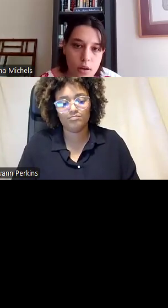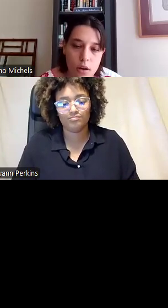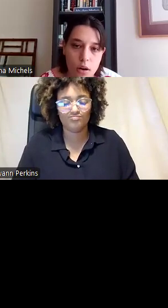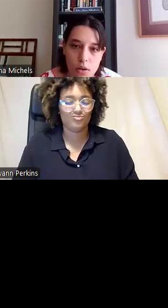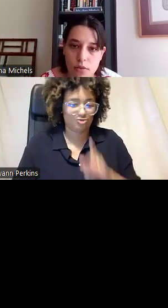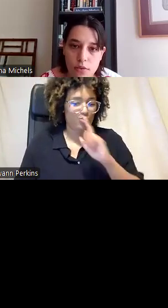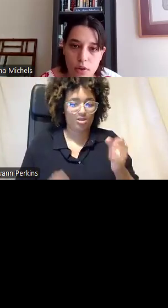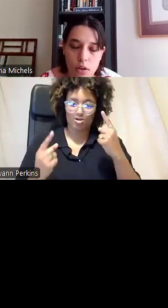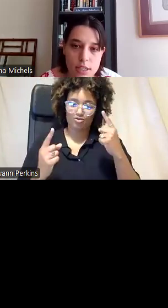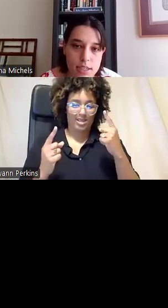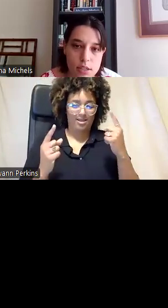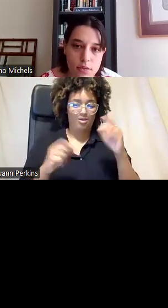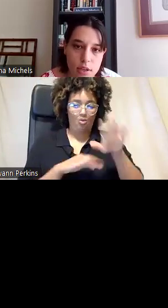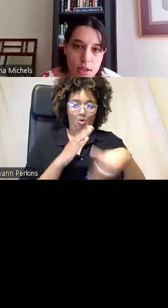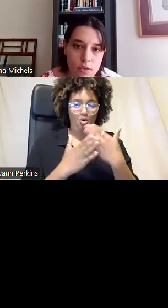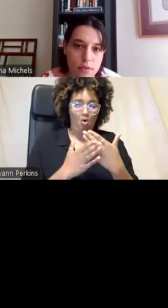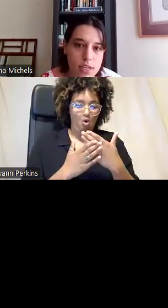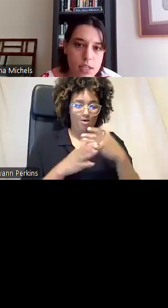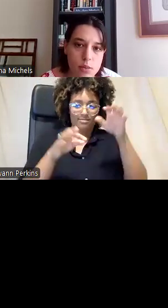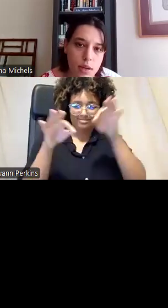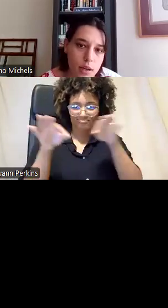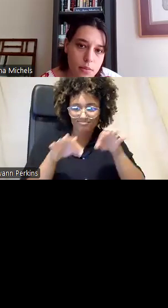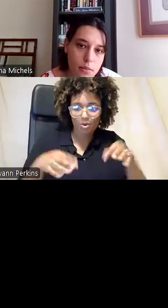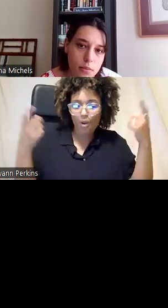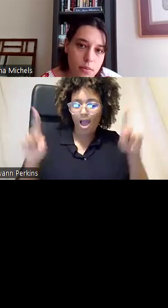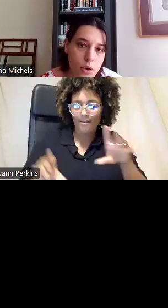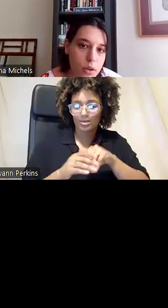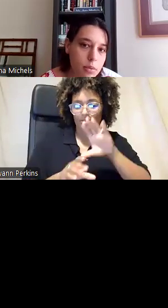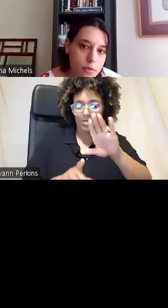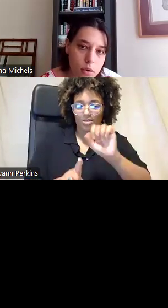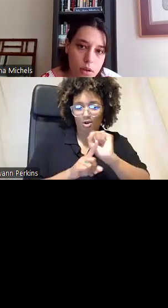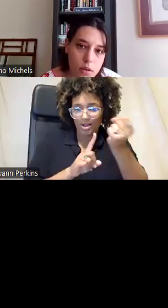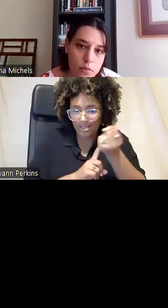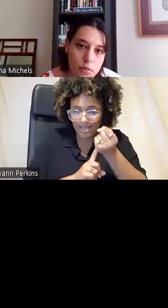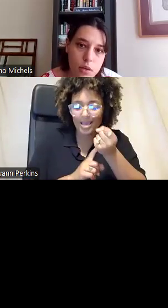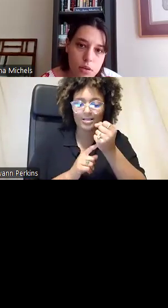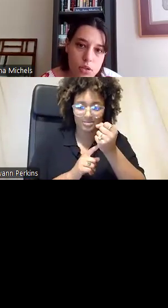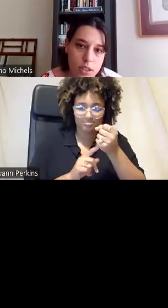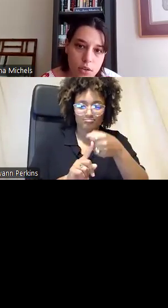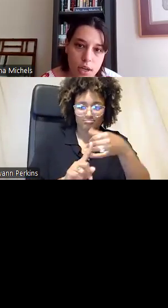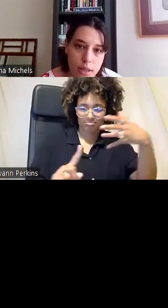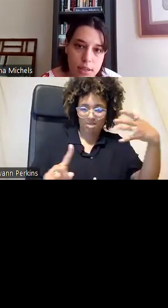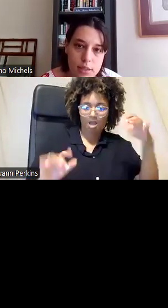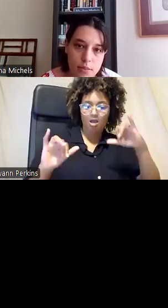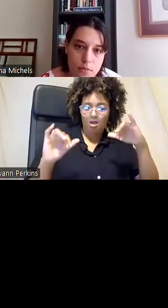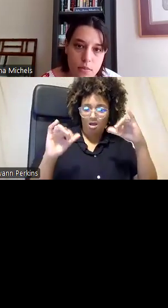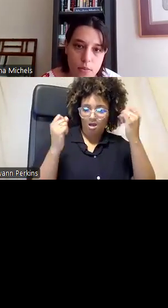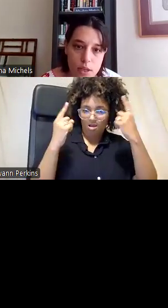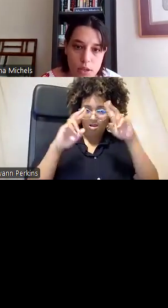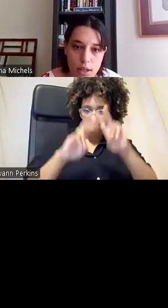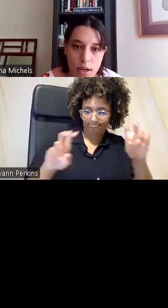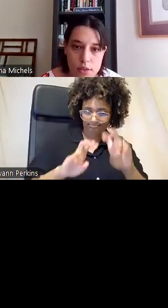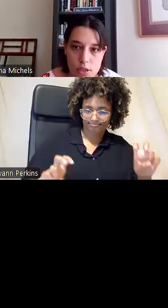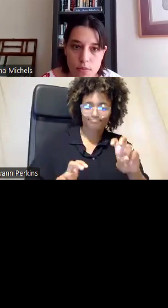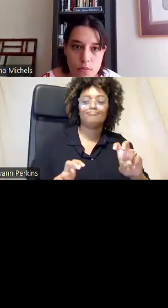all of the details of a survivor's case thoroughly before trying to create plans